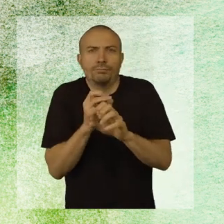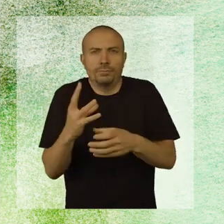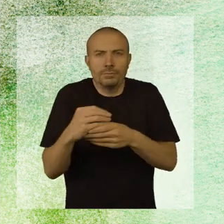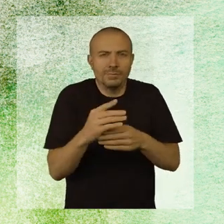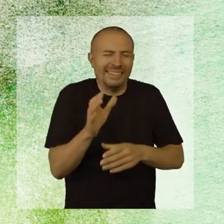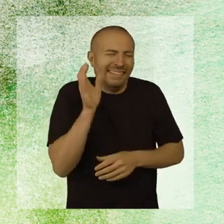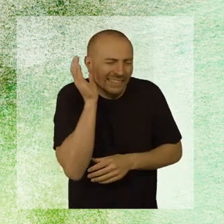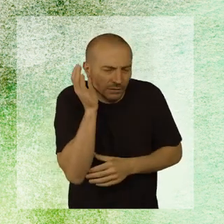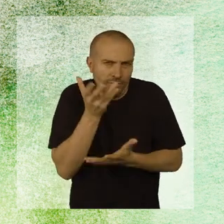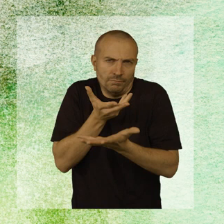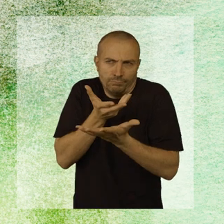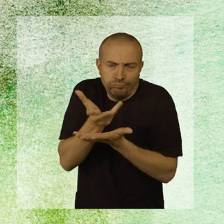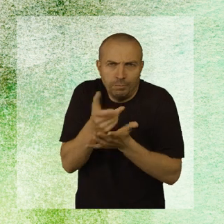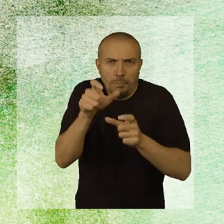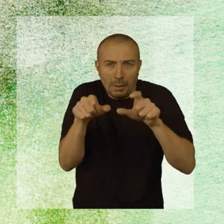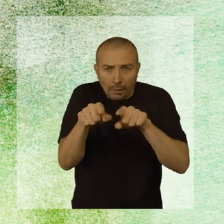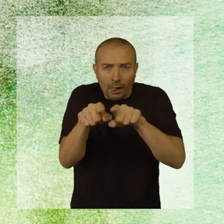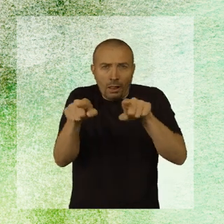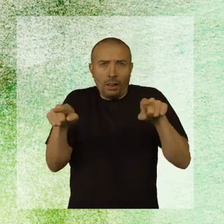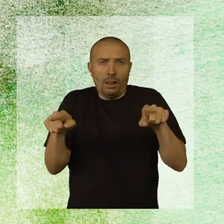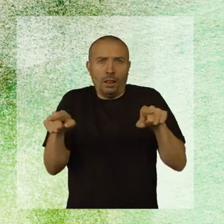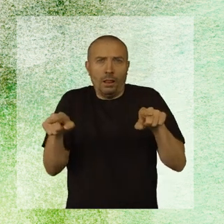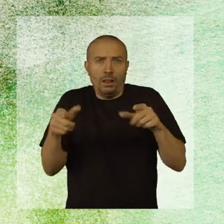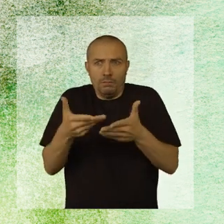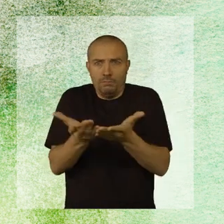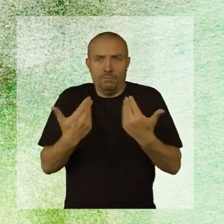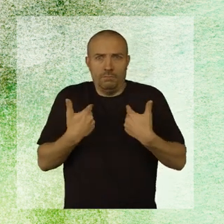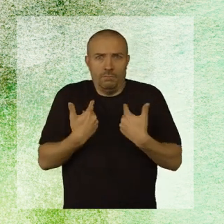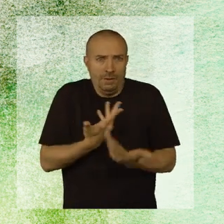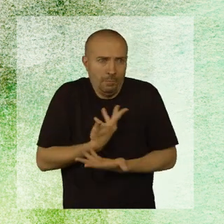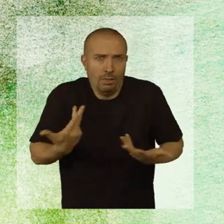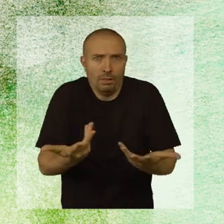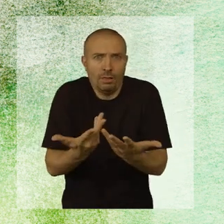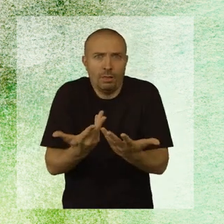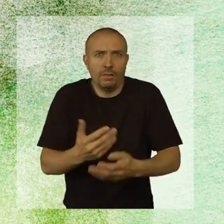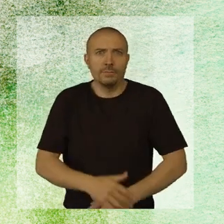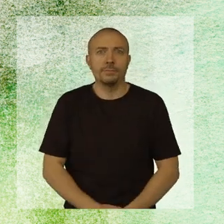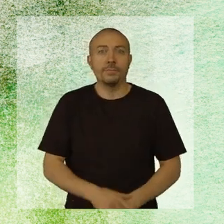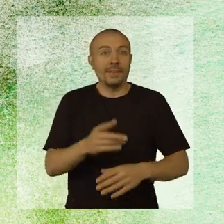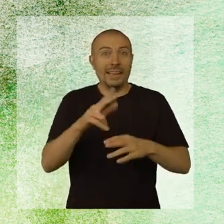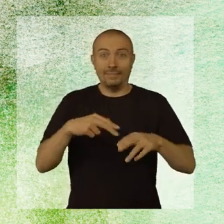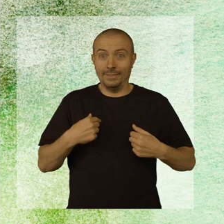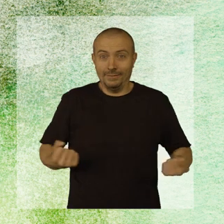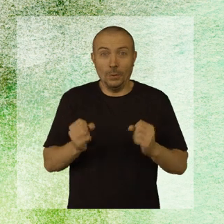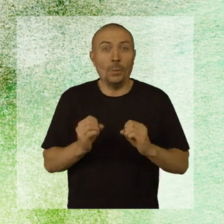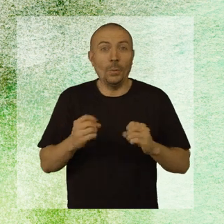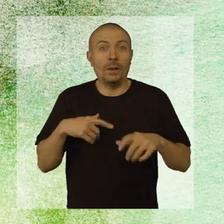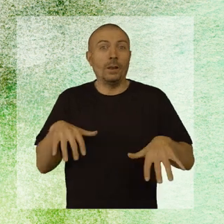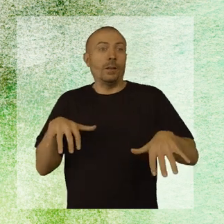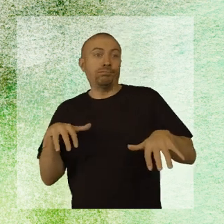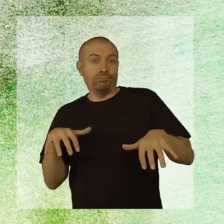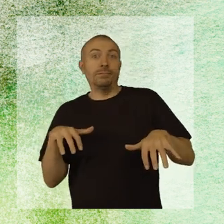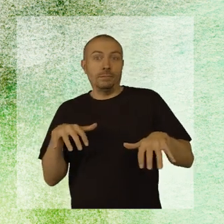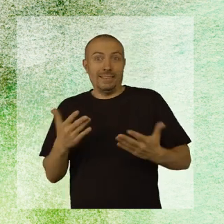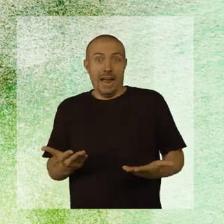make sure that there is a meaningful participation and that they listen to the people. Change, if we are not going to